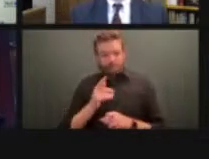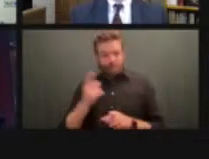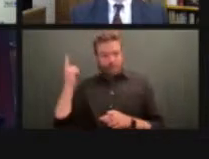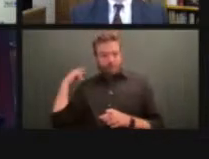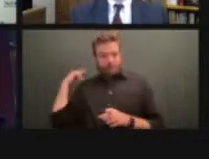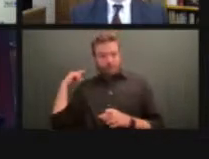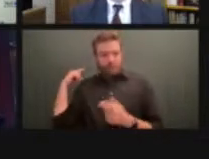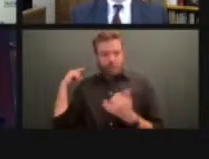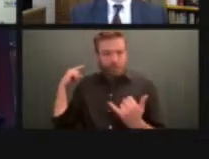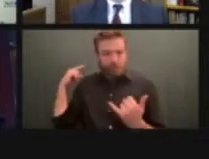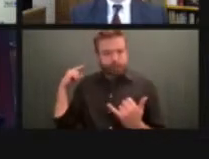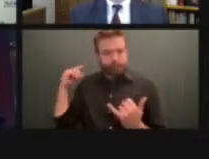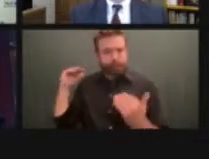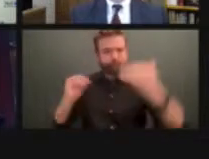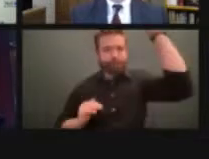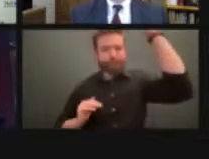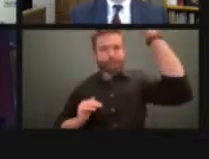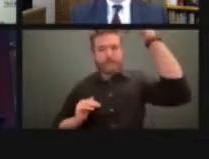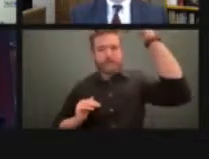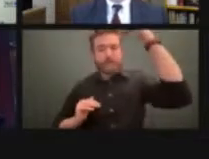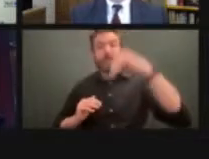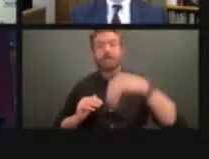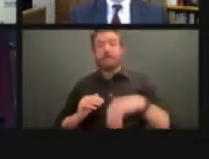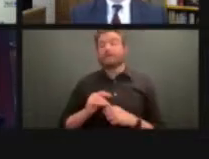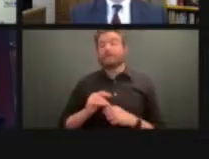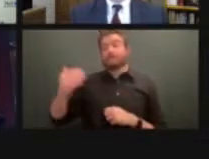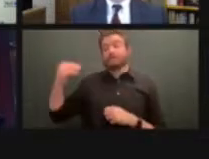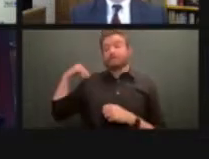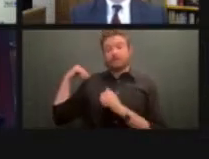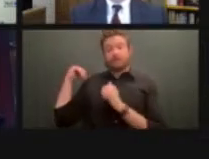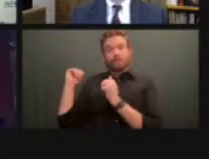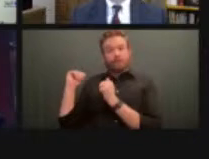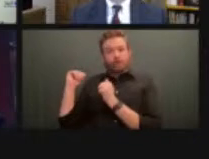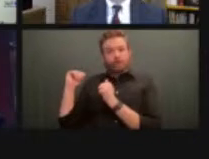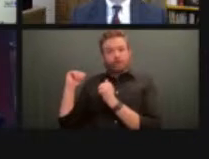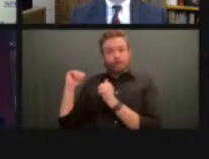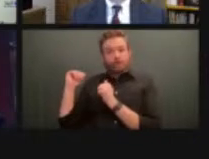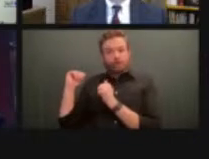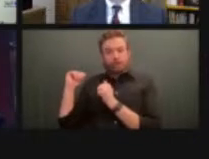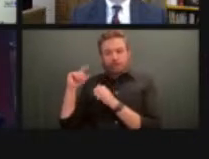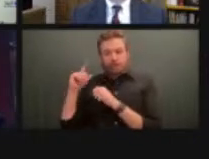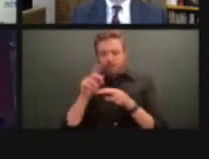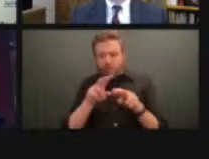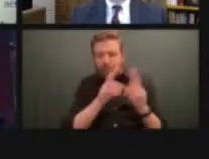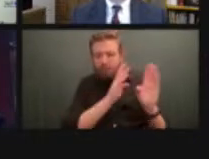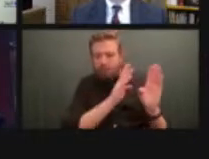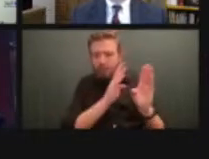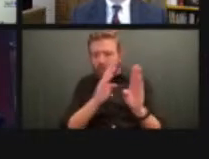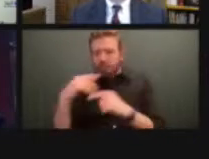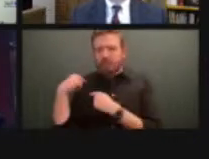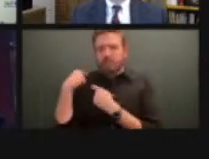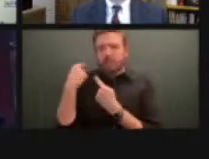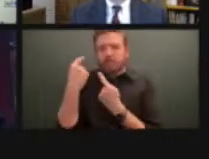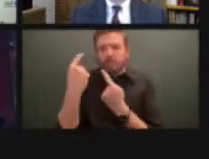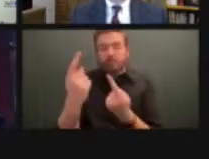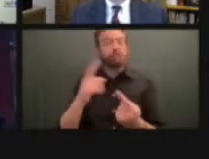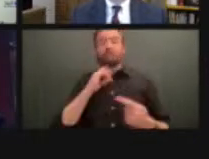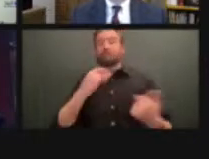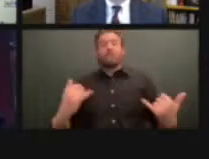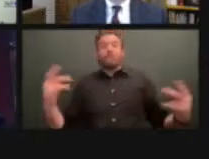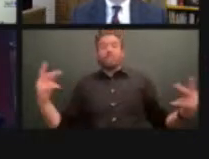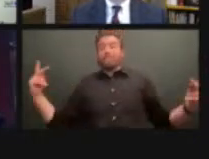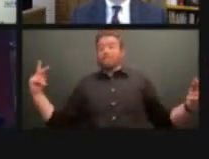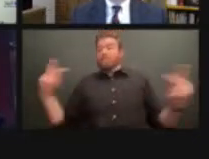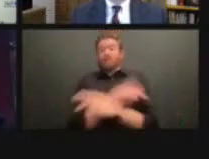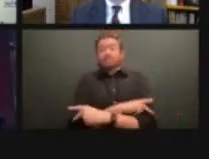surge. The numbers we're seeing today blow anything we have seen since the start of the pandemic out of the water.